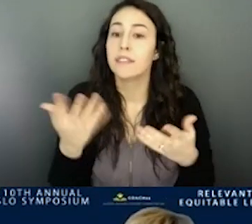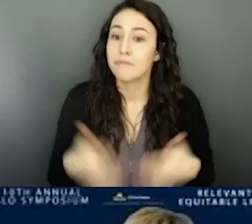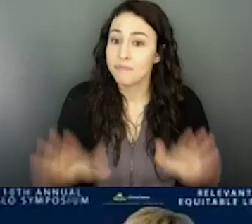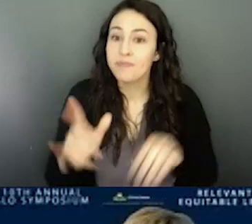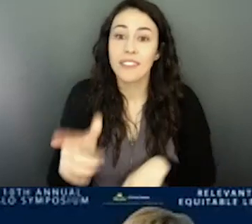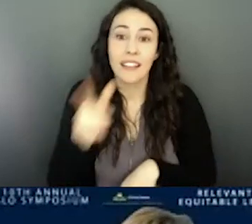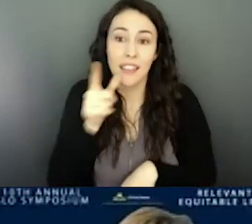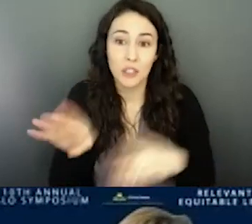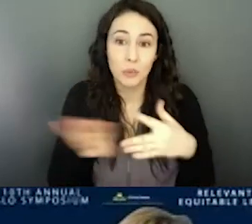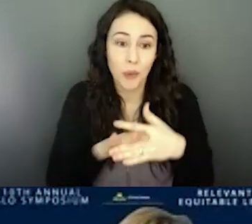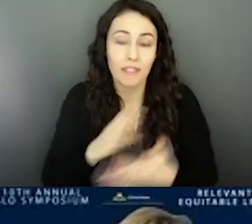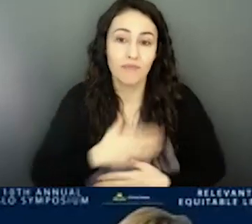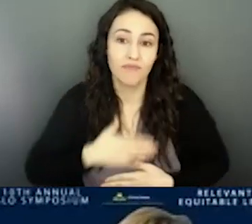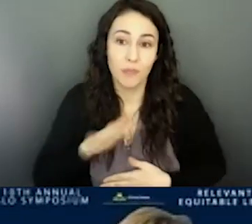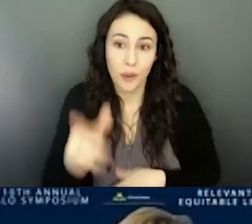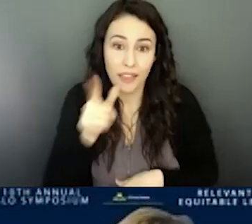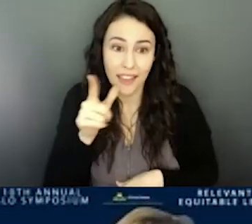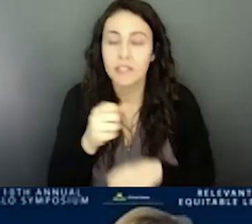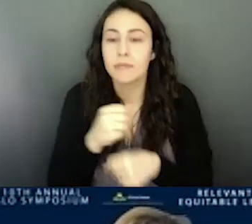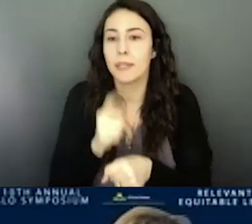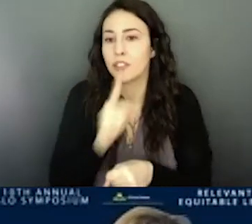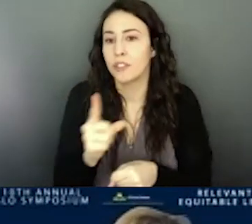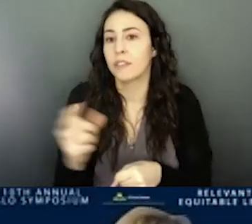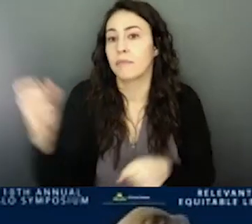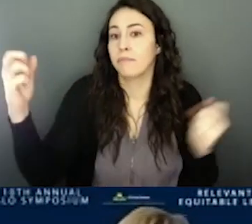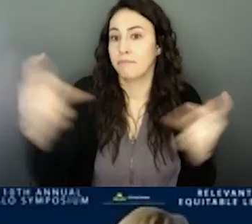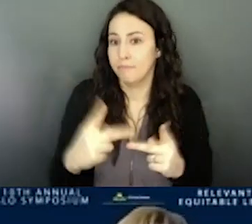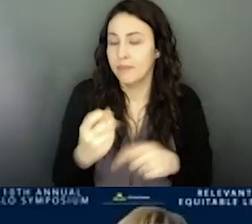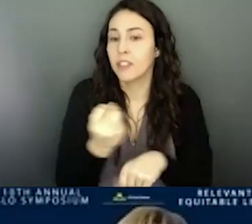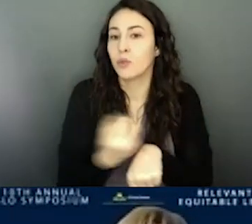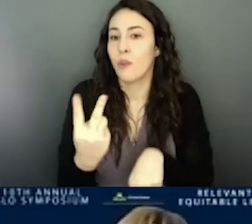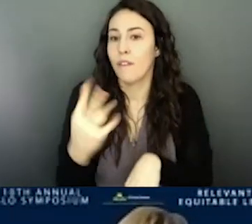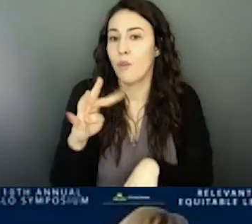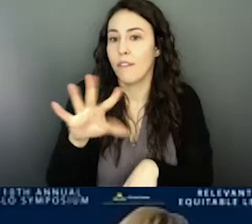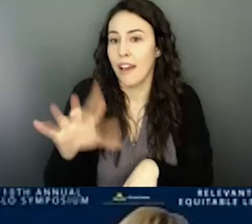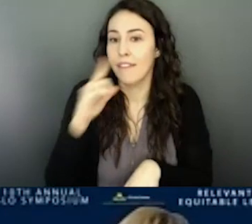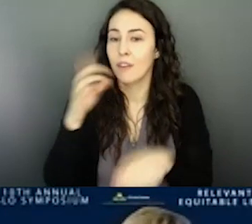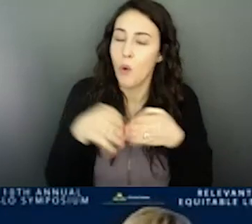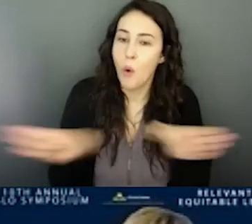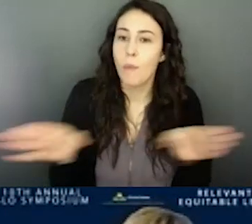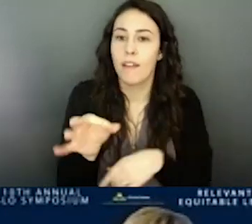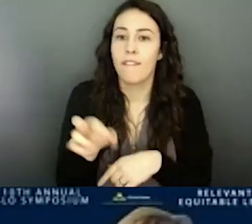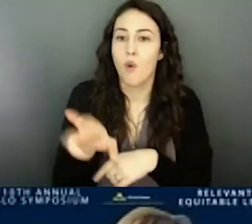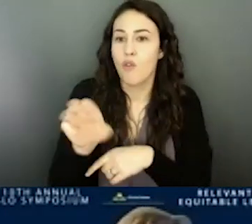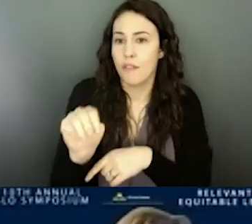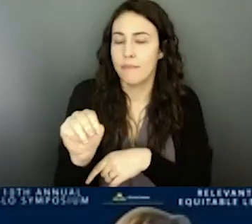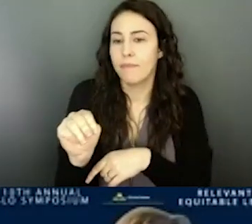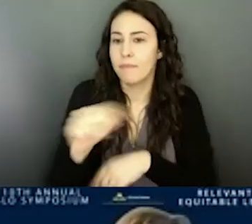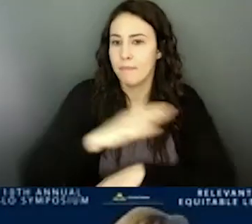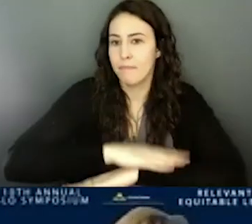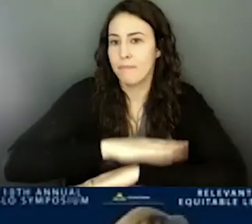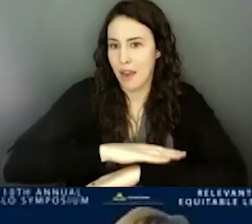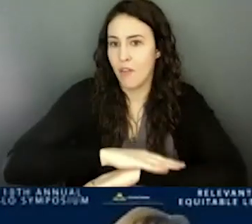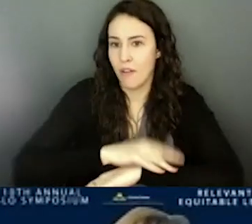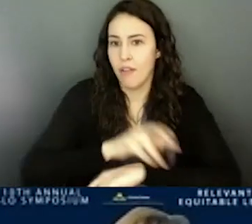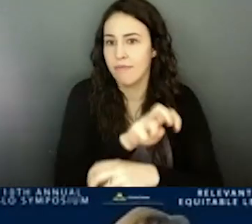and then make sure to come back at 12:45 for our open forum panel presentation. Just like our keynote that'll be